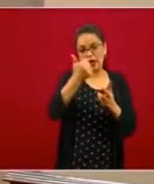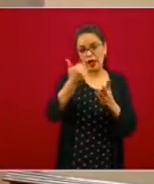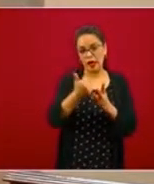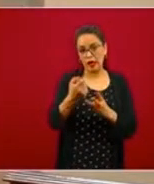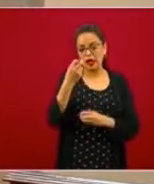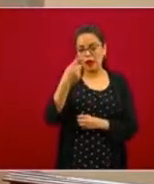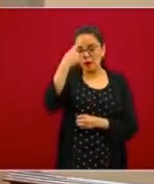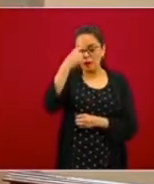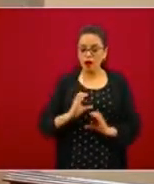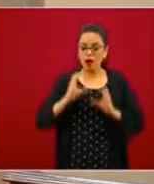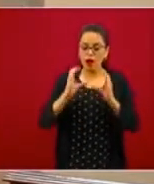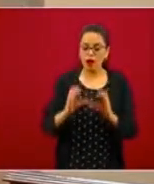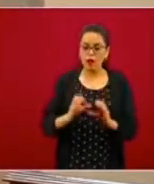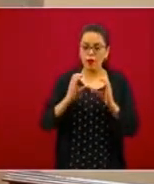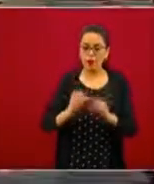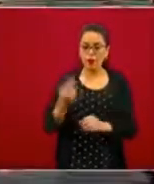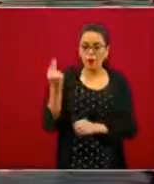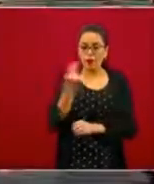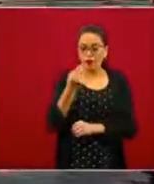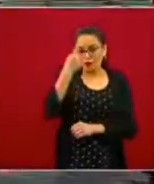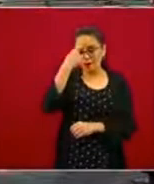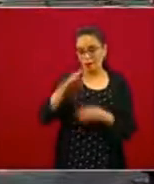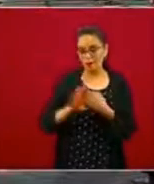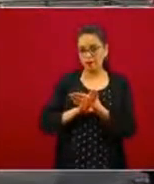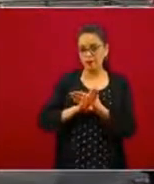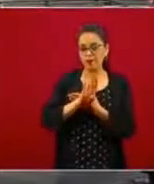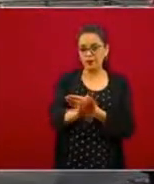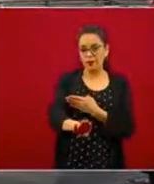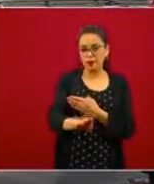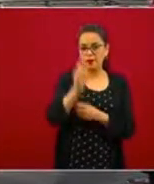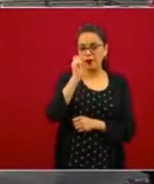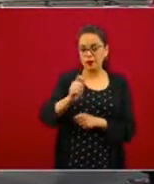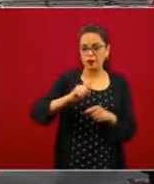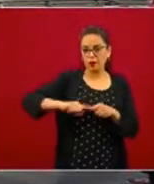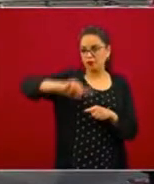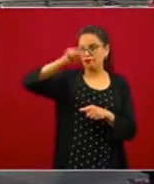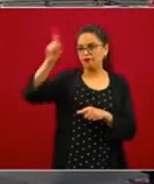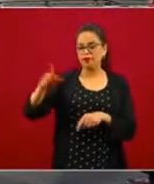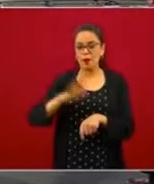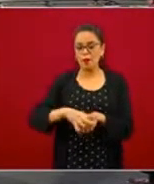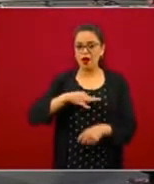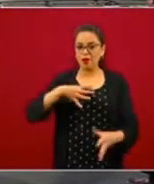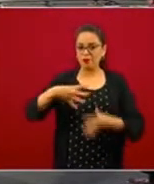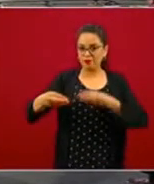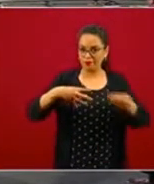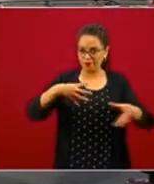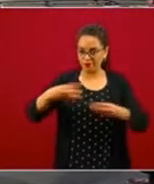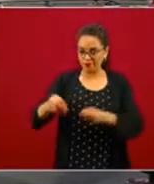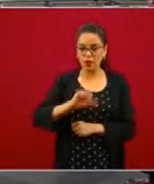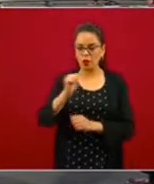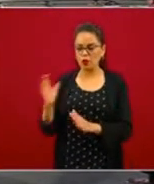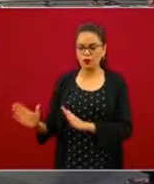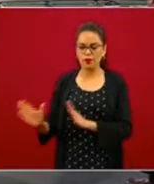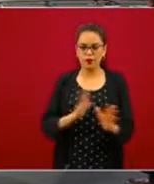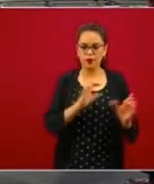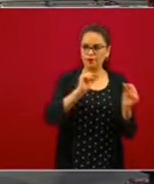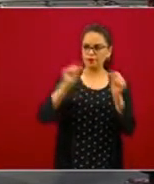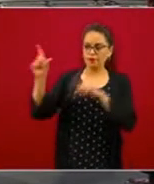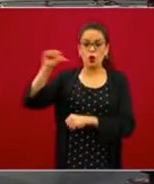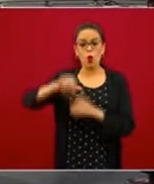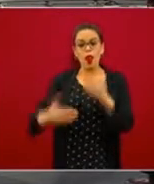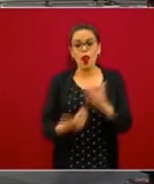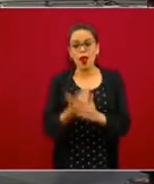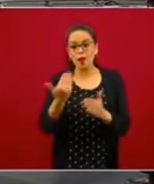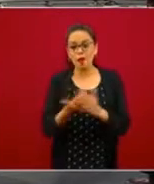momento de So right cuáles now son we are las just curvas looking forward to epidemiológicas. La siguiente. establish what are the Ahora, ¿Cómo vamos? Lo rules mencionamos for en la mañana,